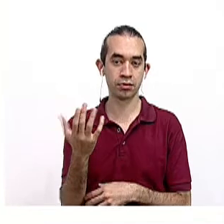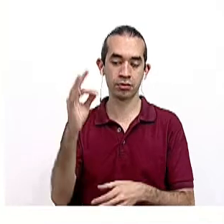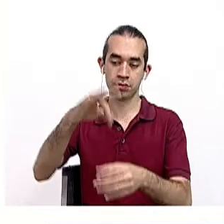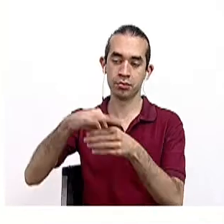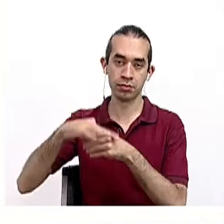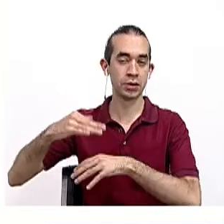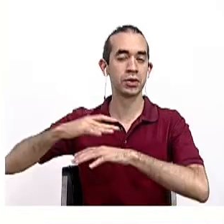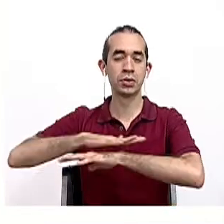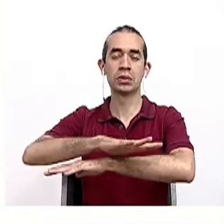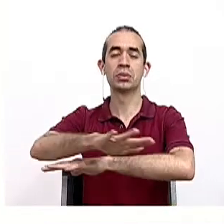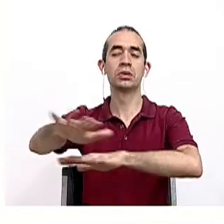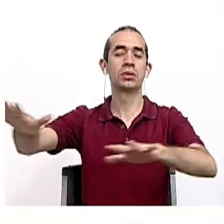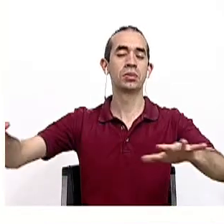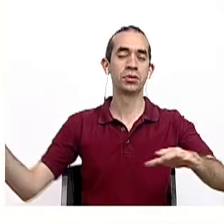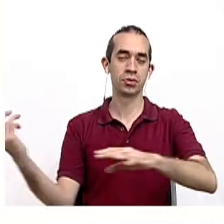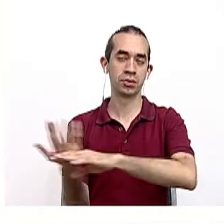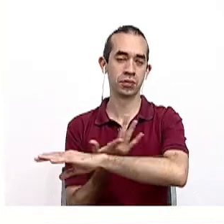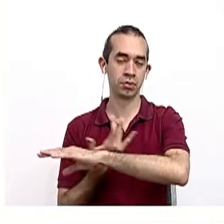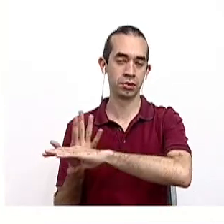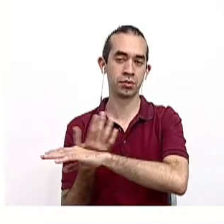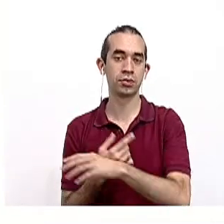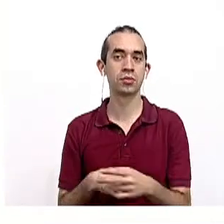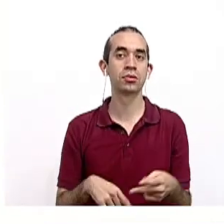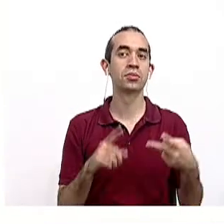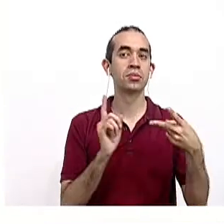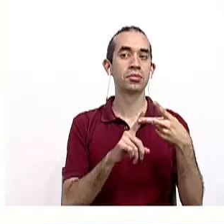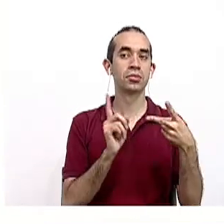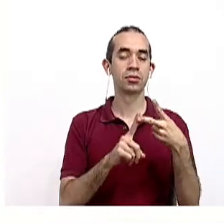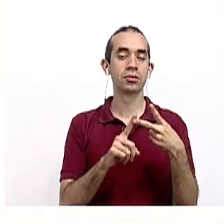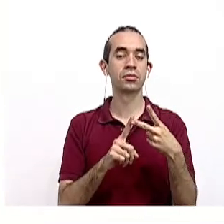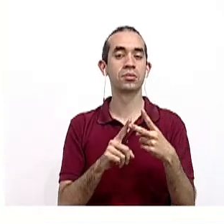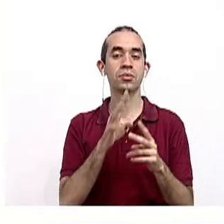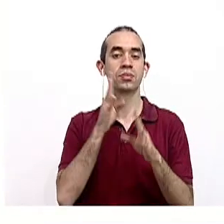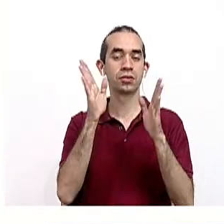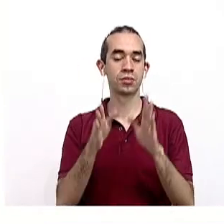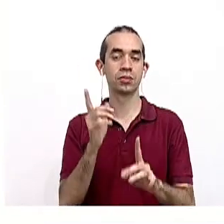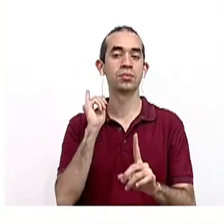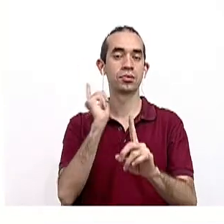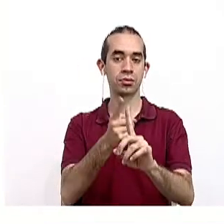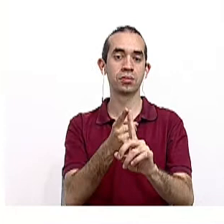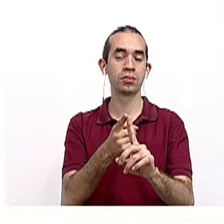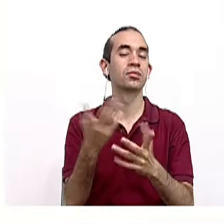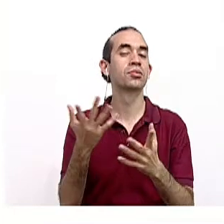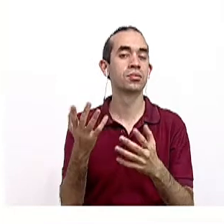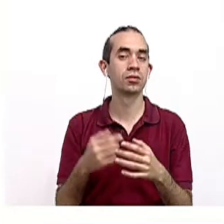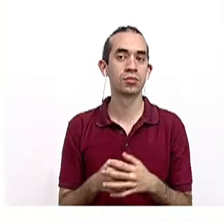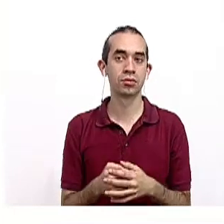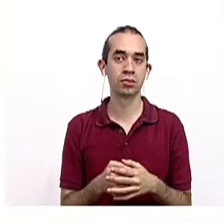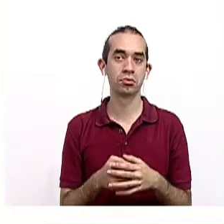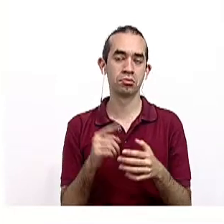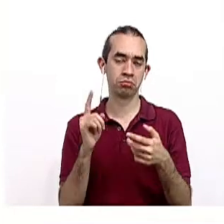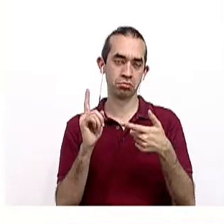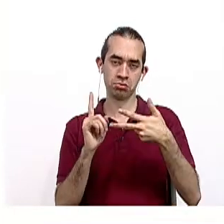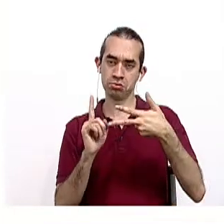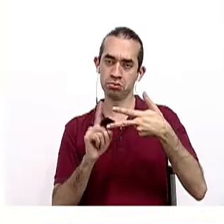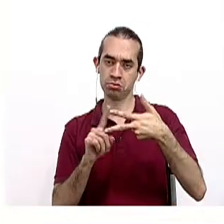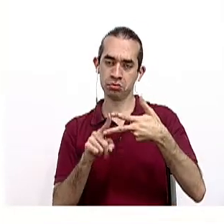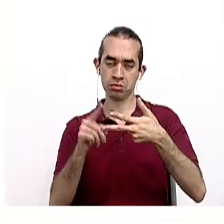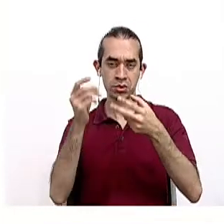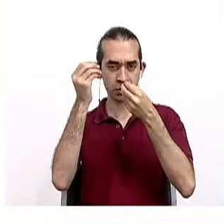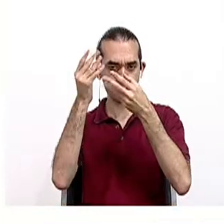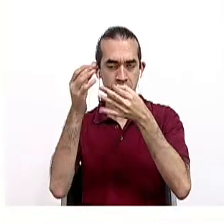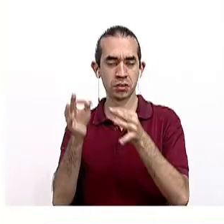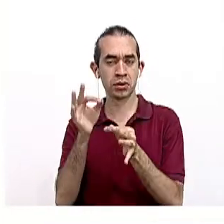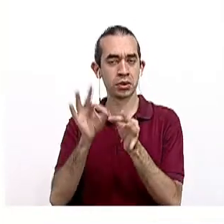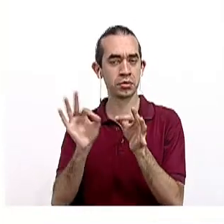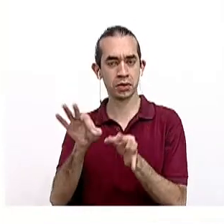grown in open fields. Number two, what is the purpose of the speakers? So it is just to inform people of simple ways